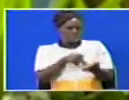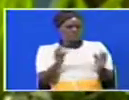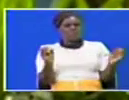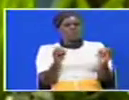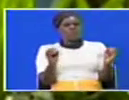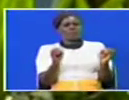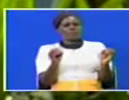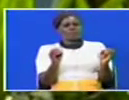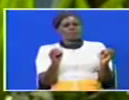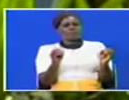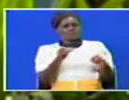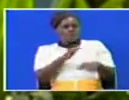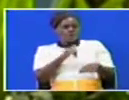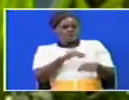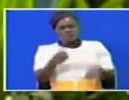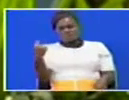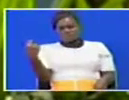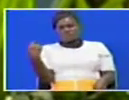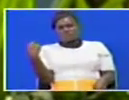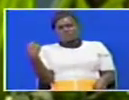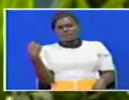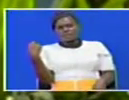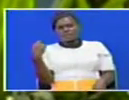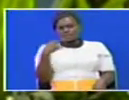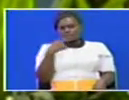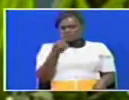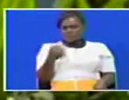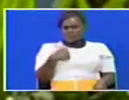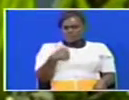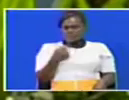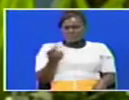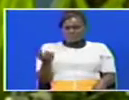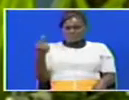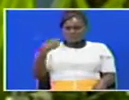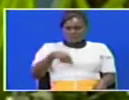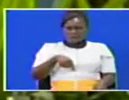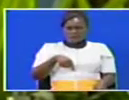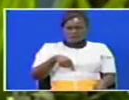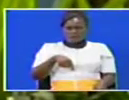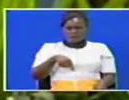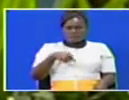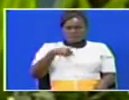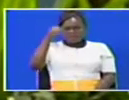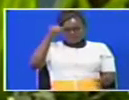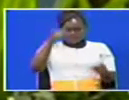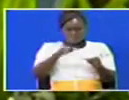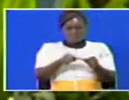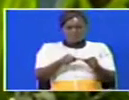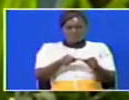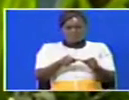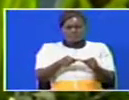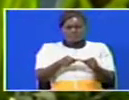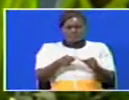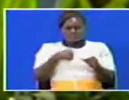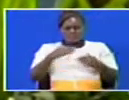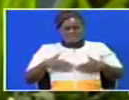And I was called yesterday and they told me that I have to attend, so I knew that maybe God have remembered what I was praying for. So